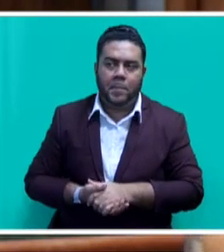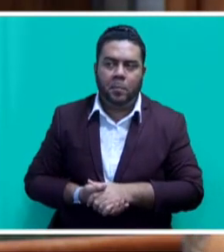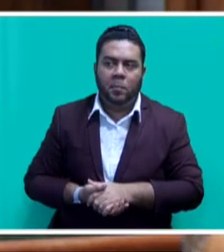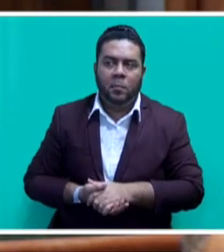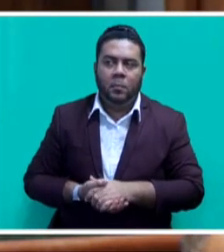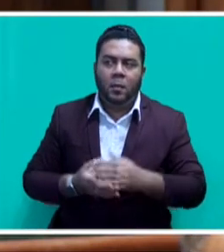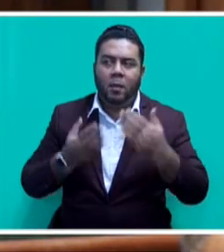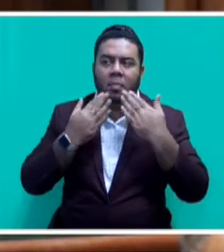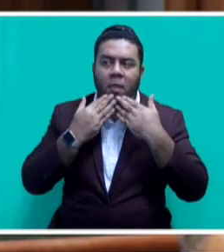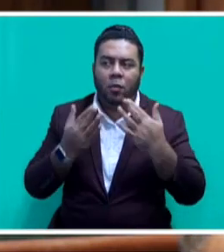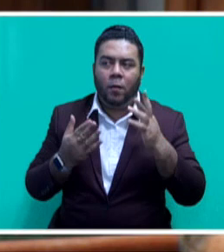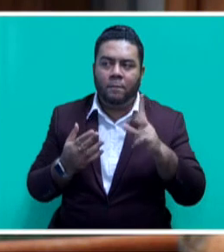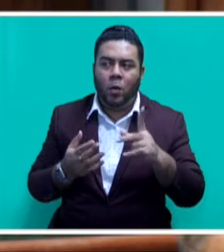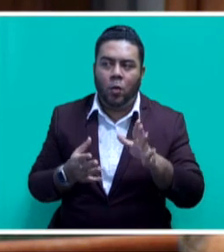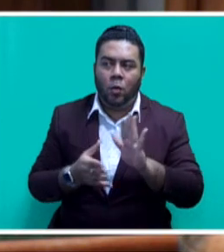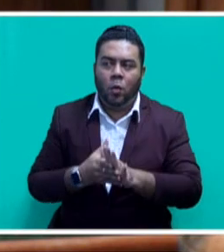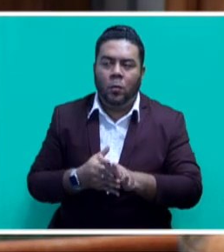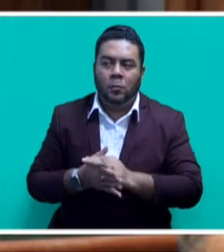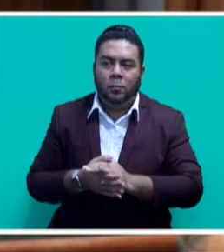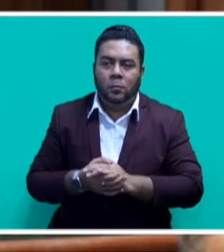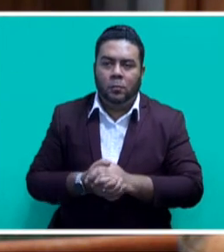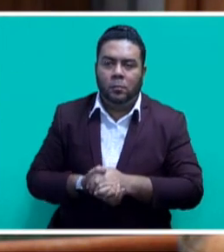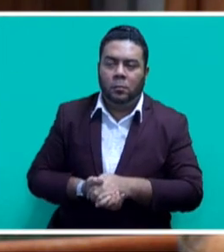Thank you for your initiatives,